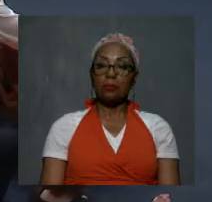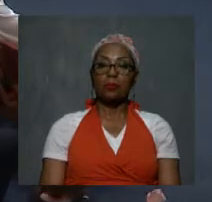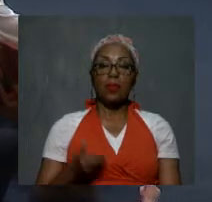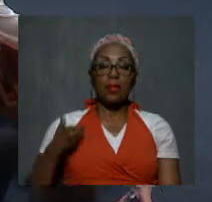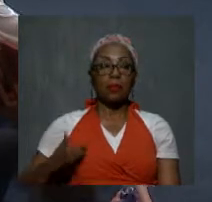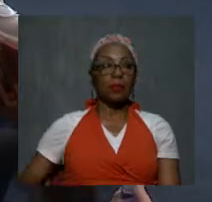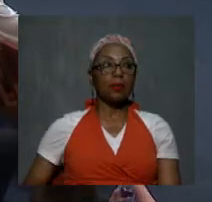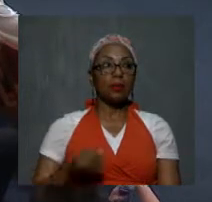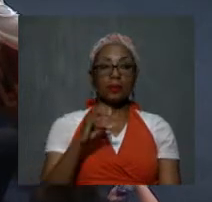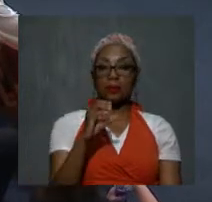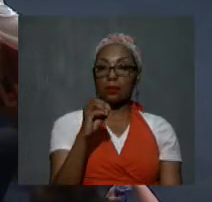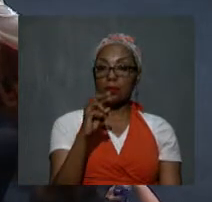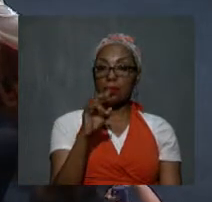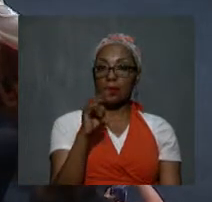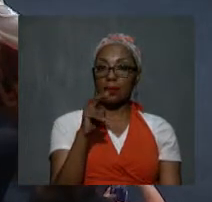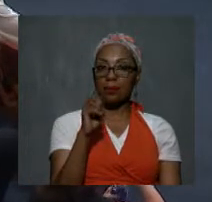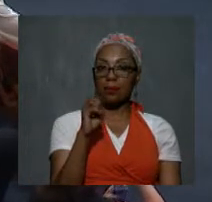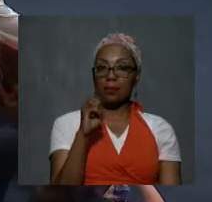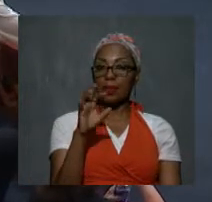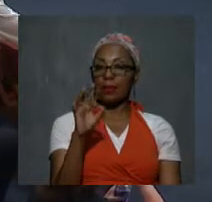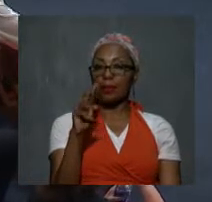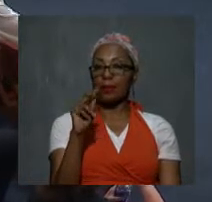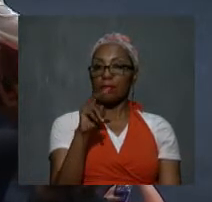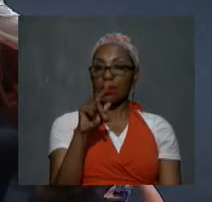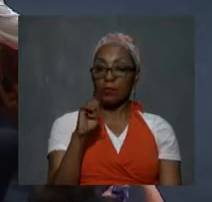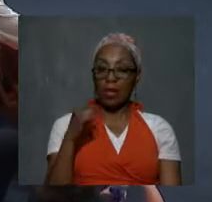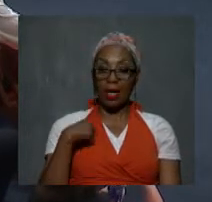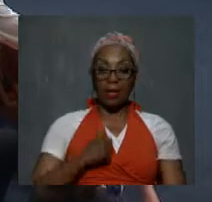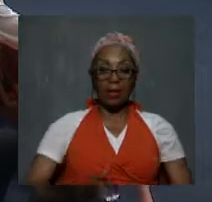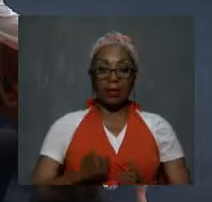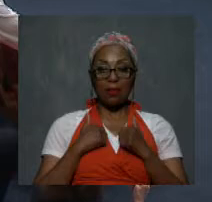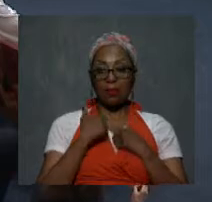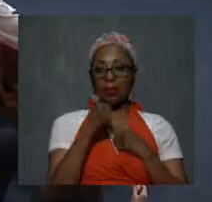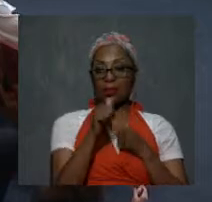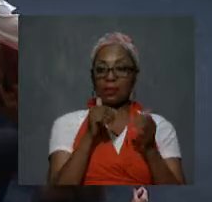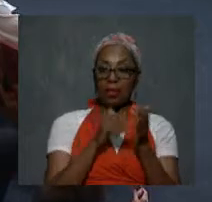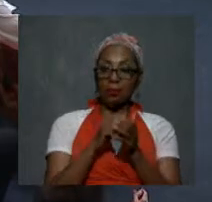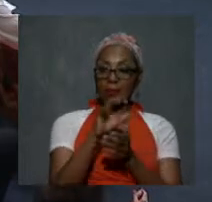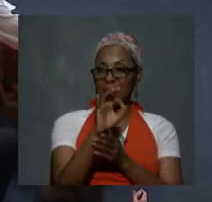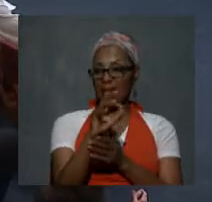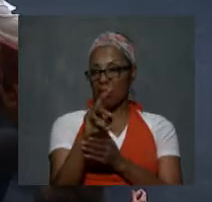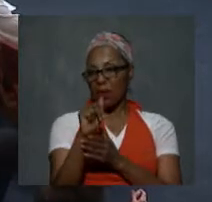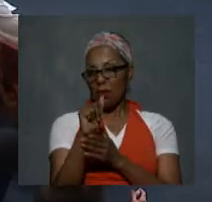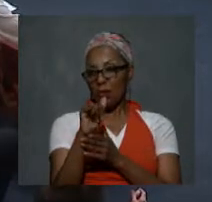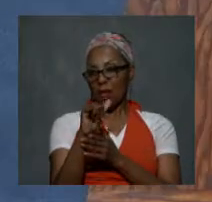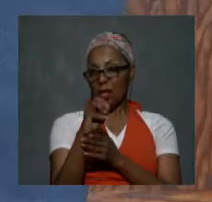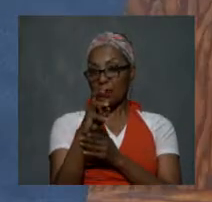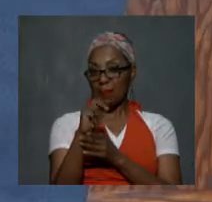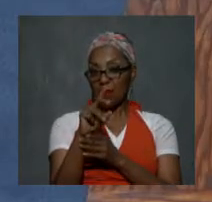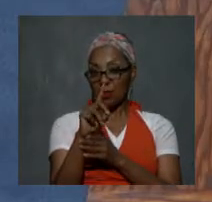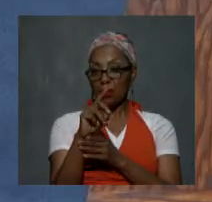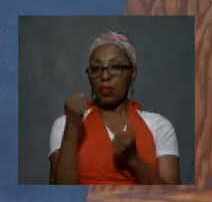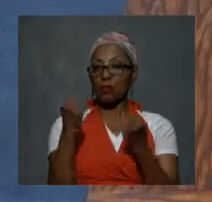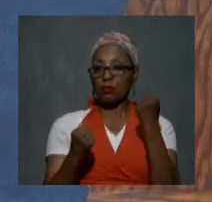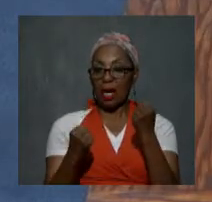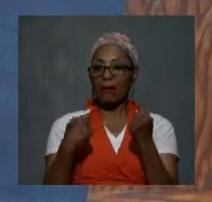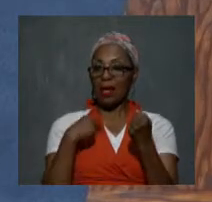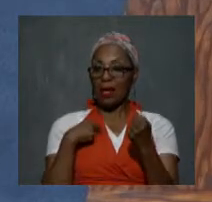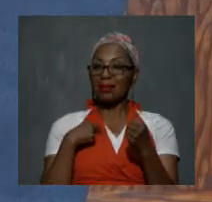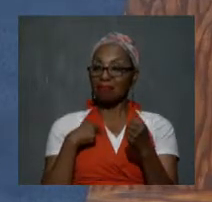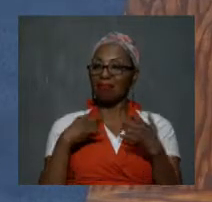My name is Corrine Fraser. I live at 10,009 Raymond Drive. I am a bicycle